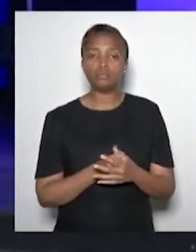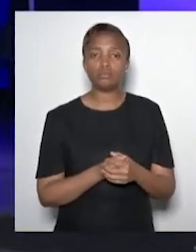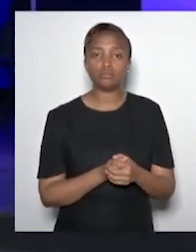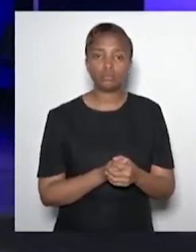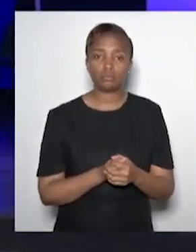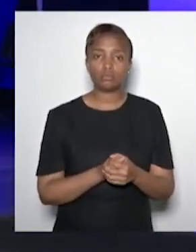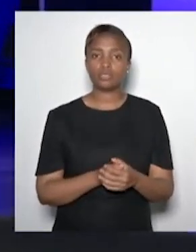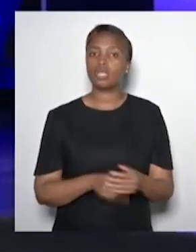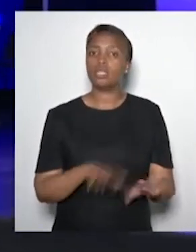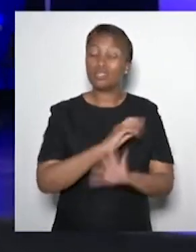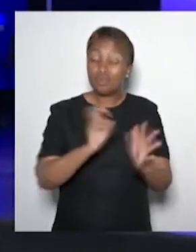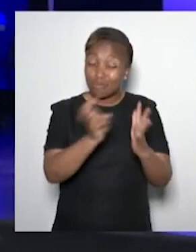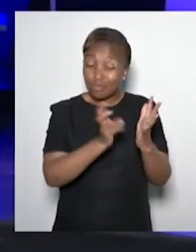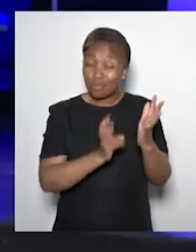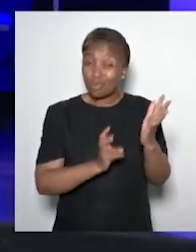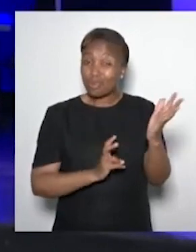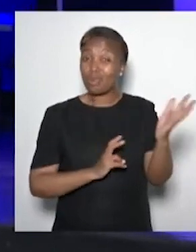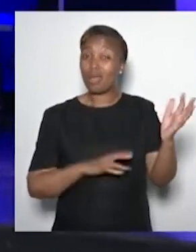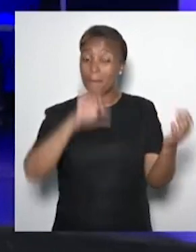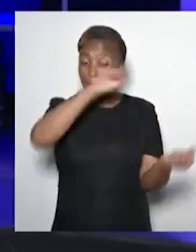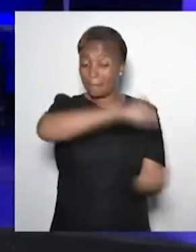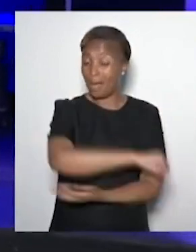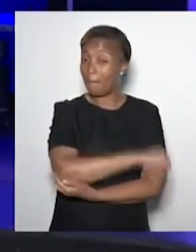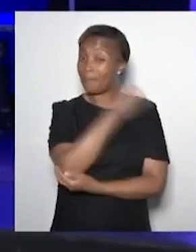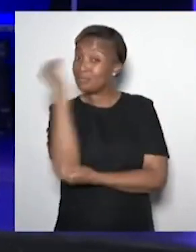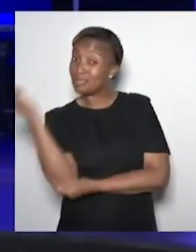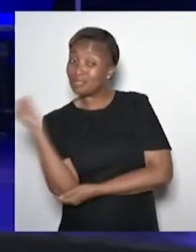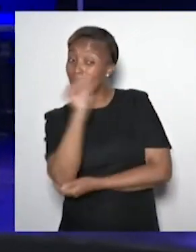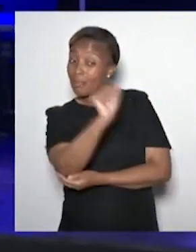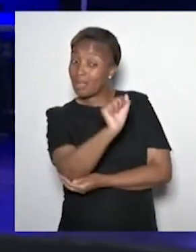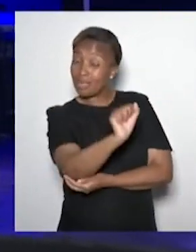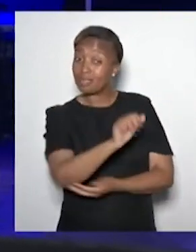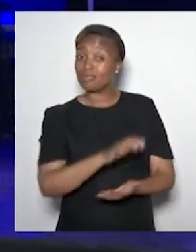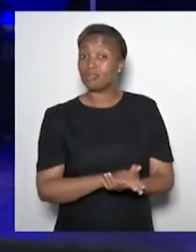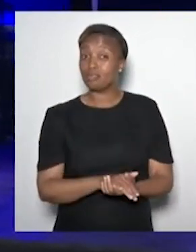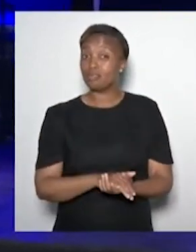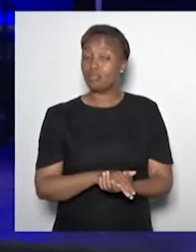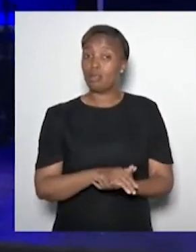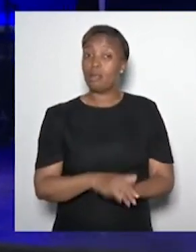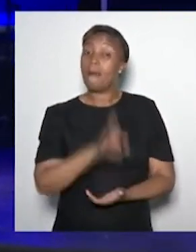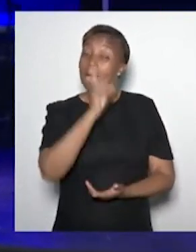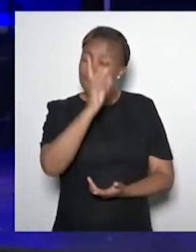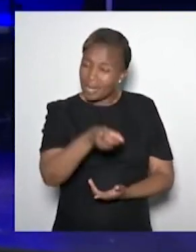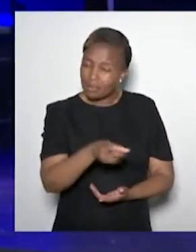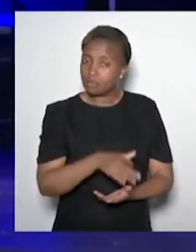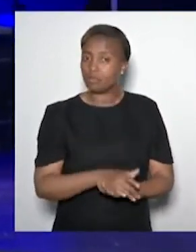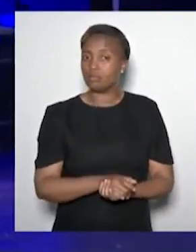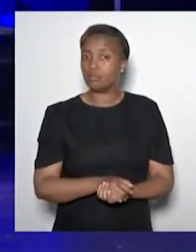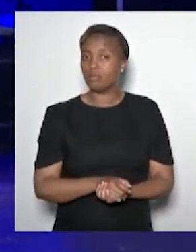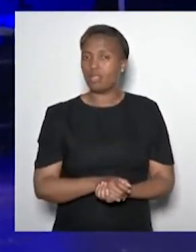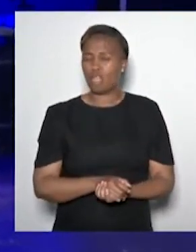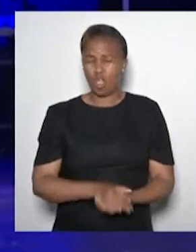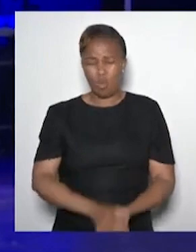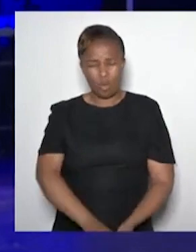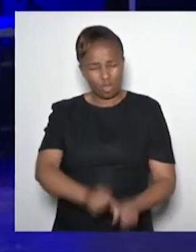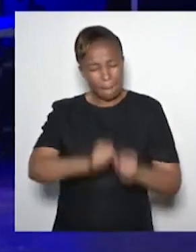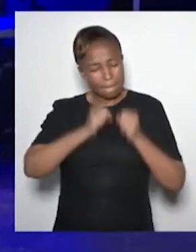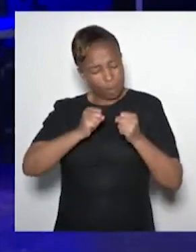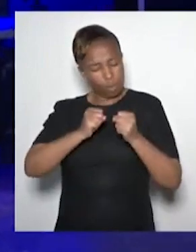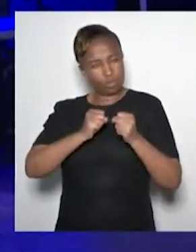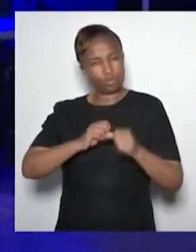With the Holy Spirit. But already, he was so bold.